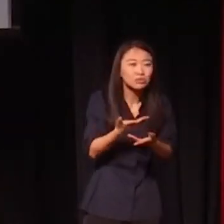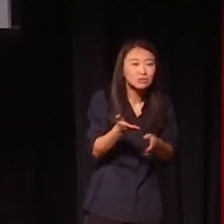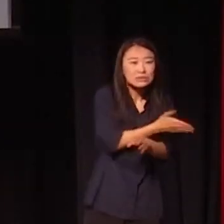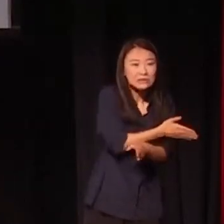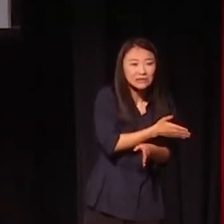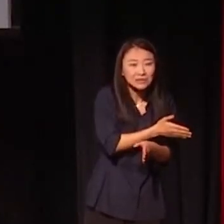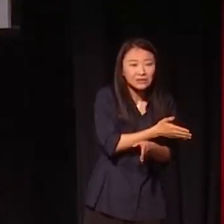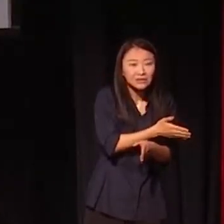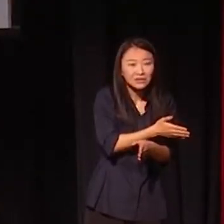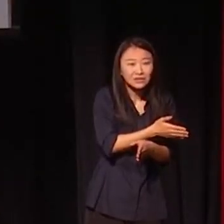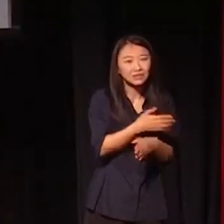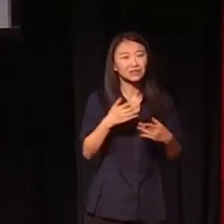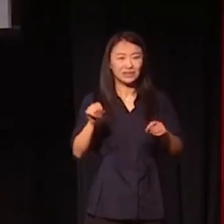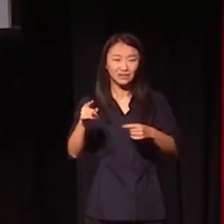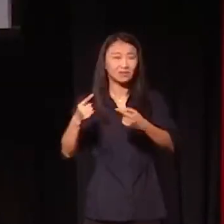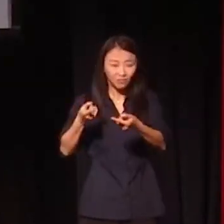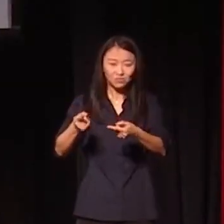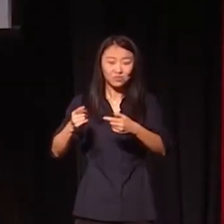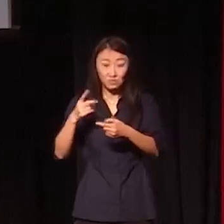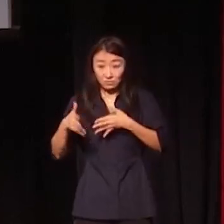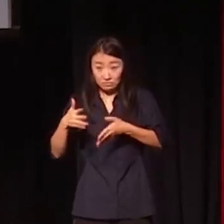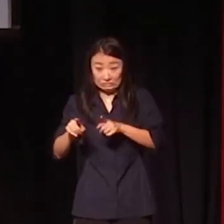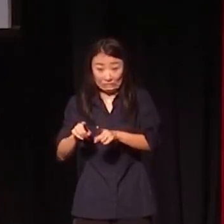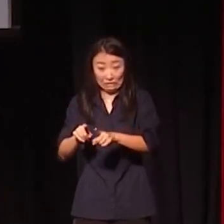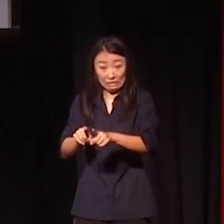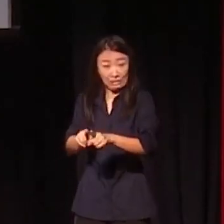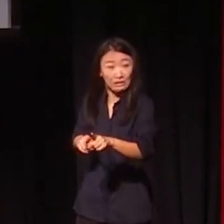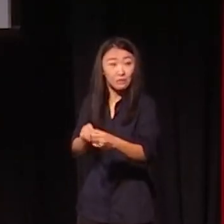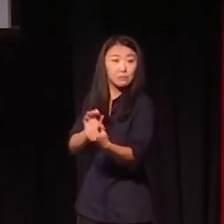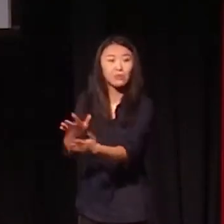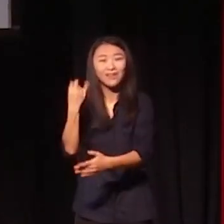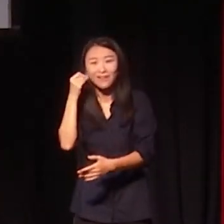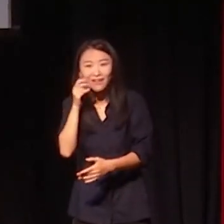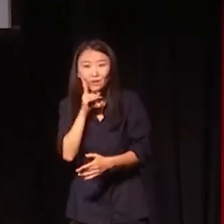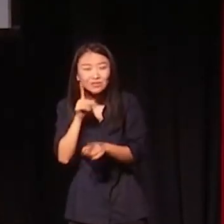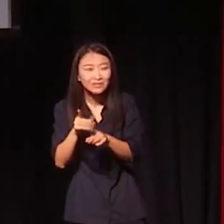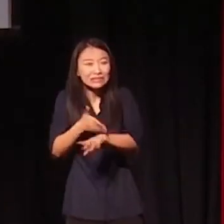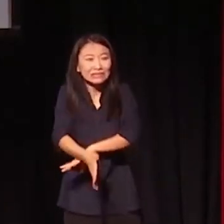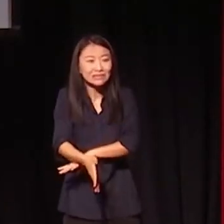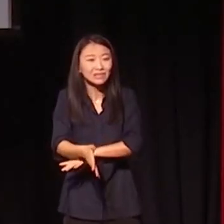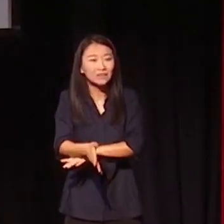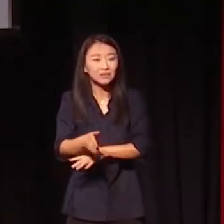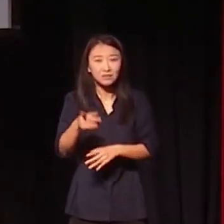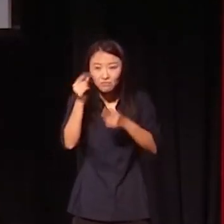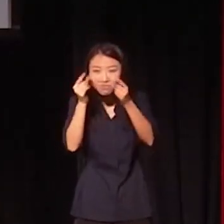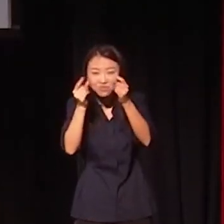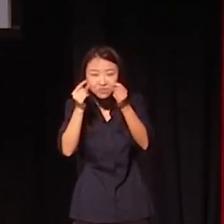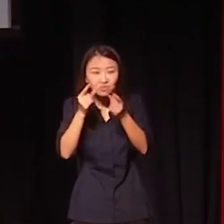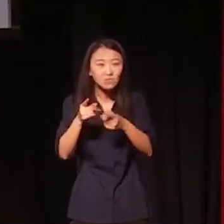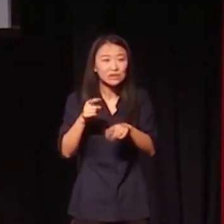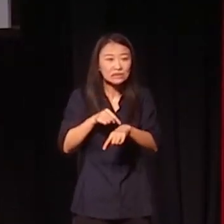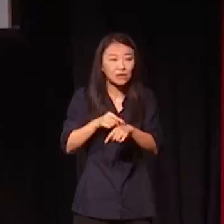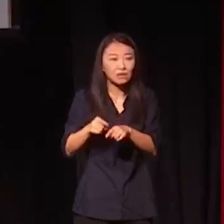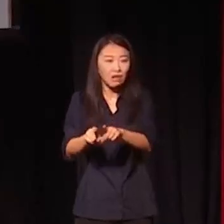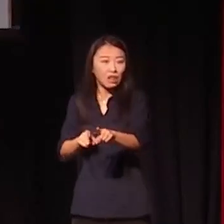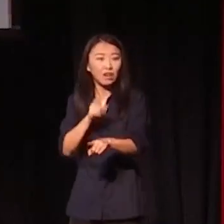5 minutes, but, you know, that there's this, so then that perception of the deaf student is impacted. And so what we found was that